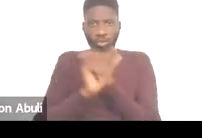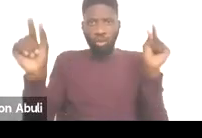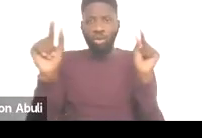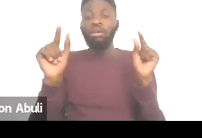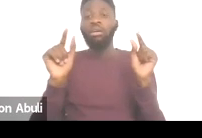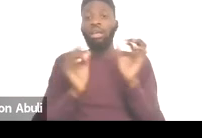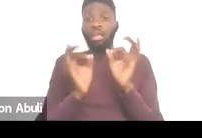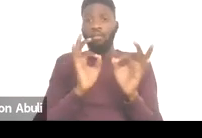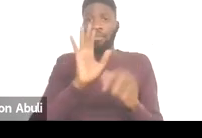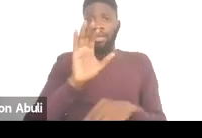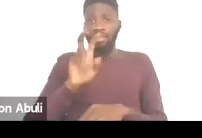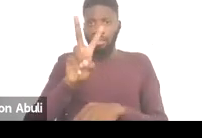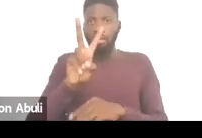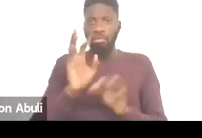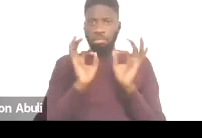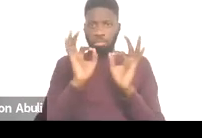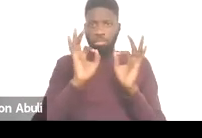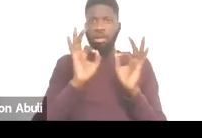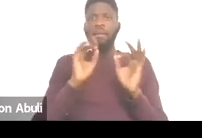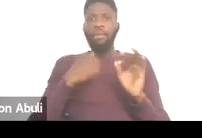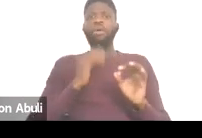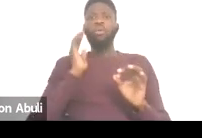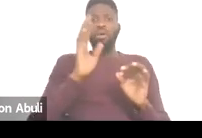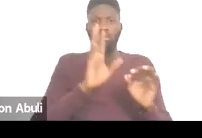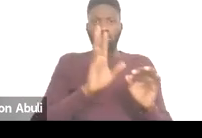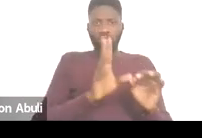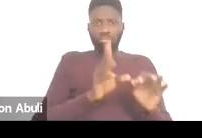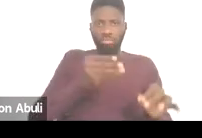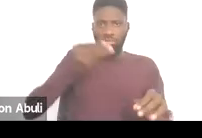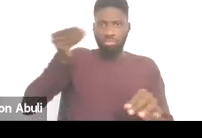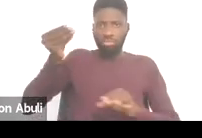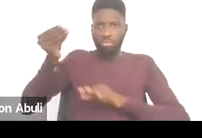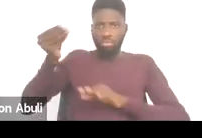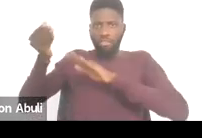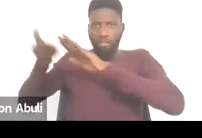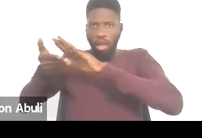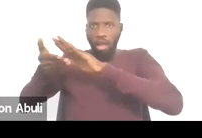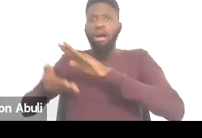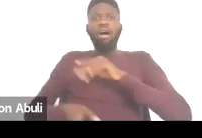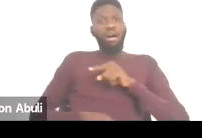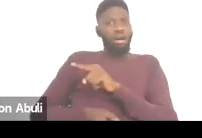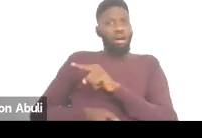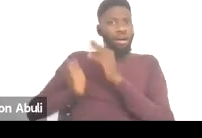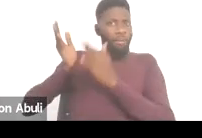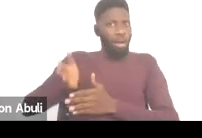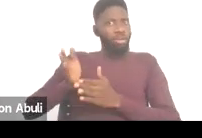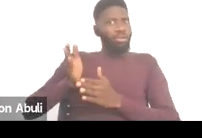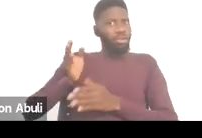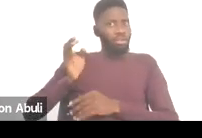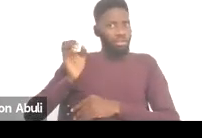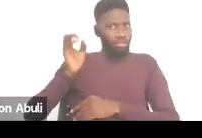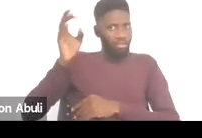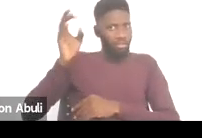then I can put it aside and decide and say that, oh, this person, I can think of this kind of position. This person